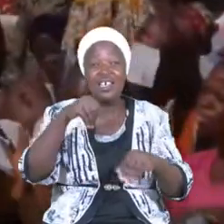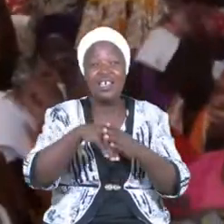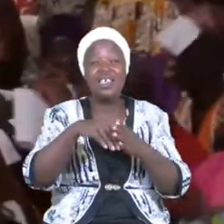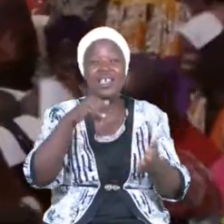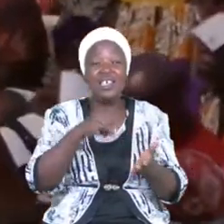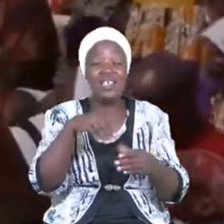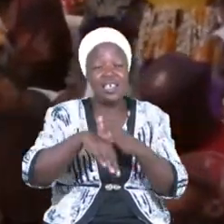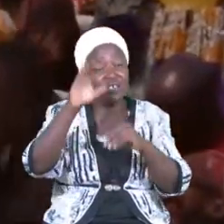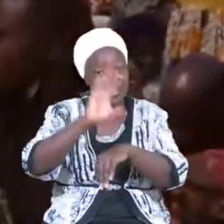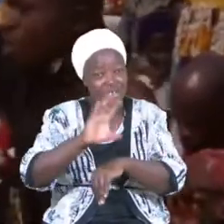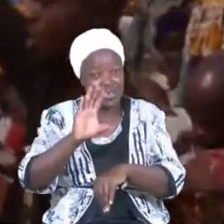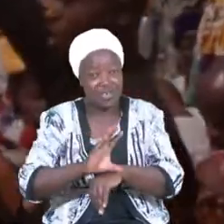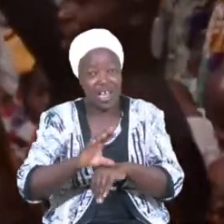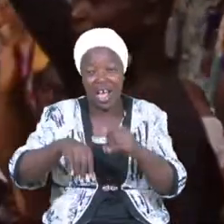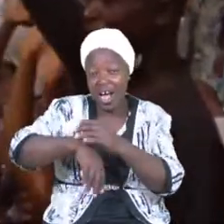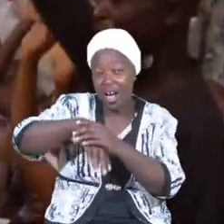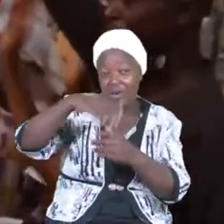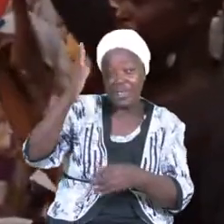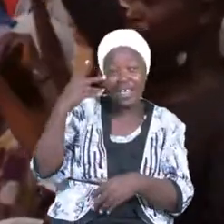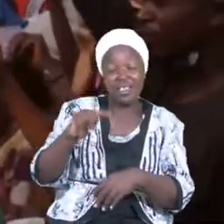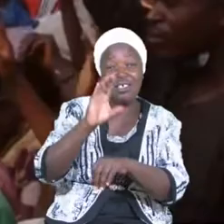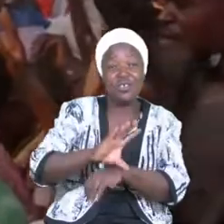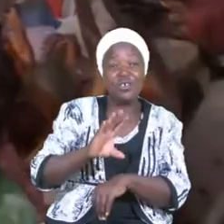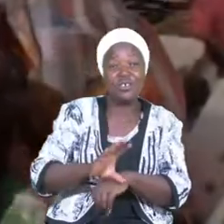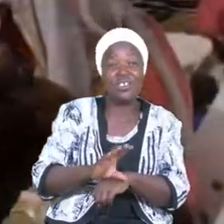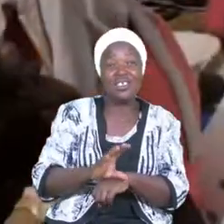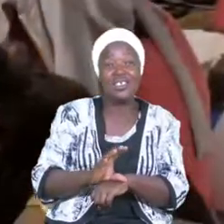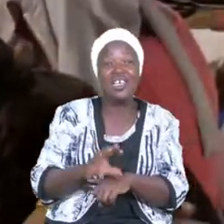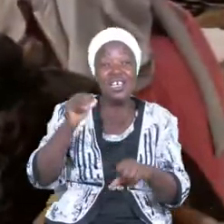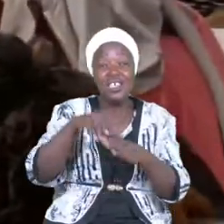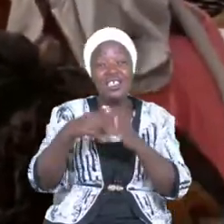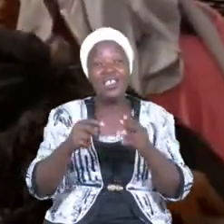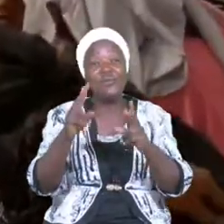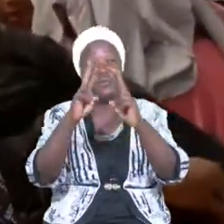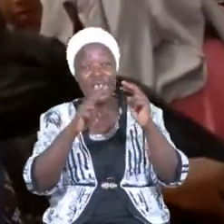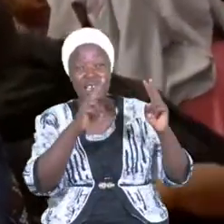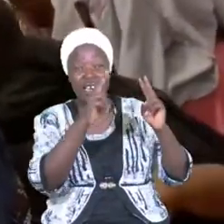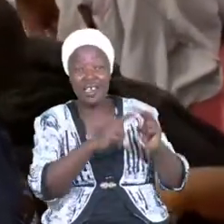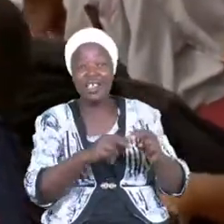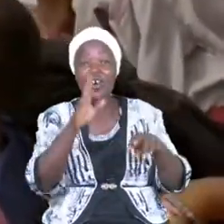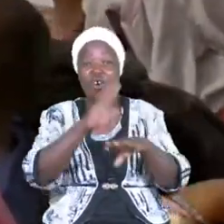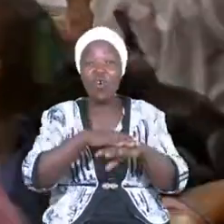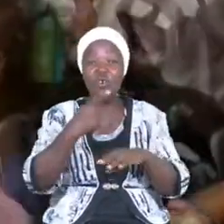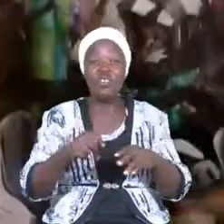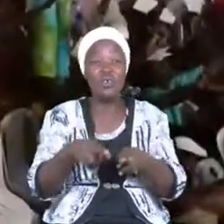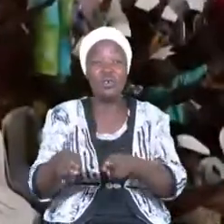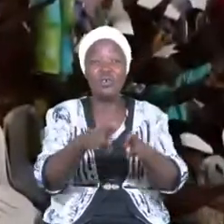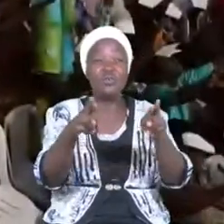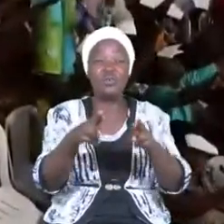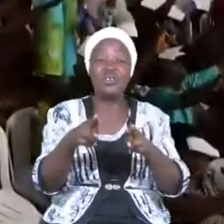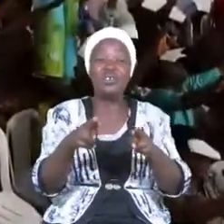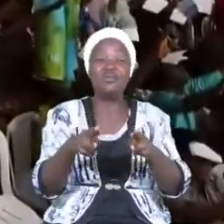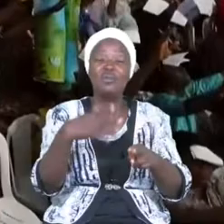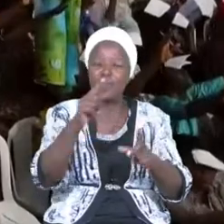church, outside the church, in the village, on the road the